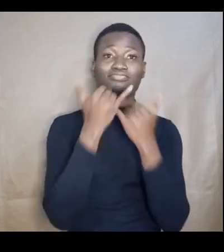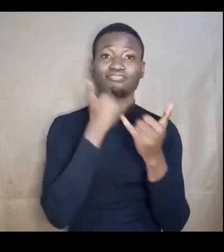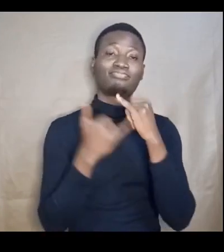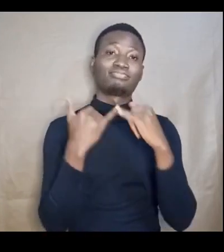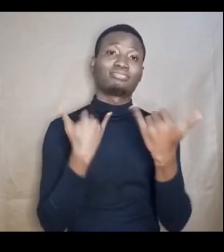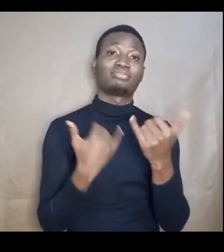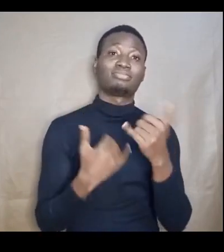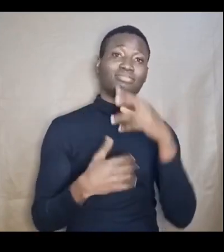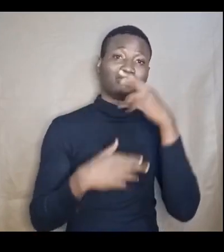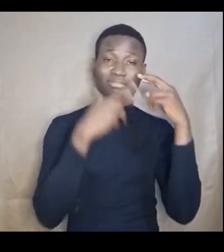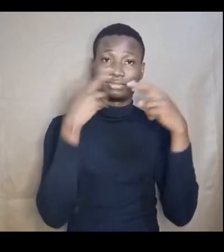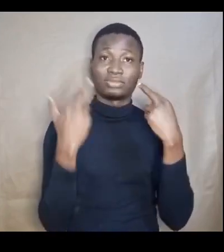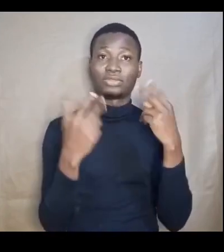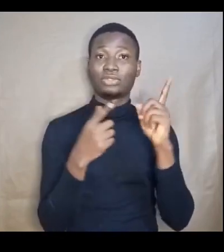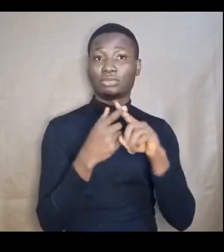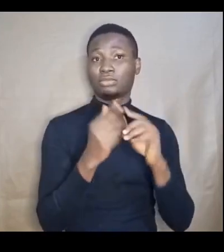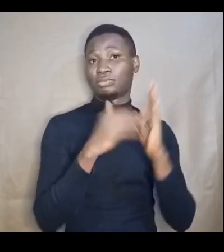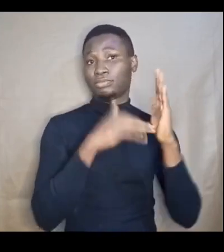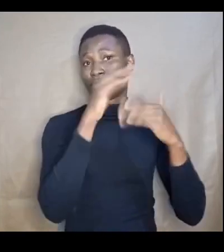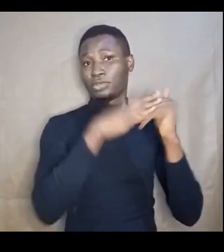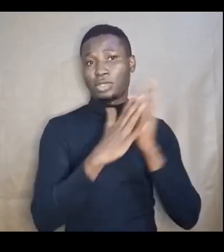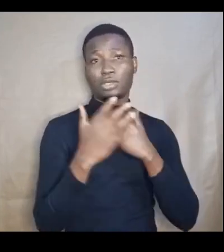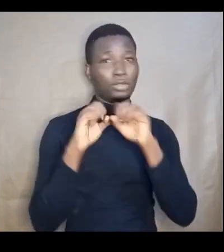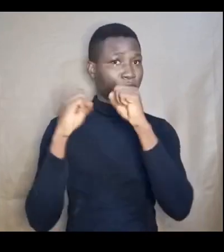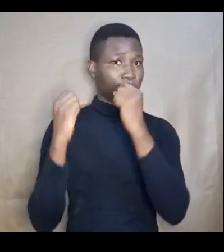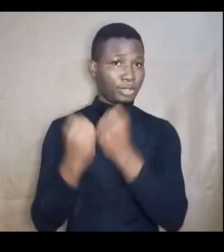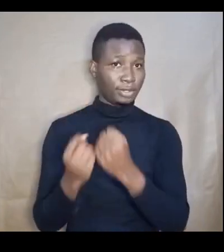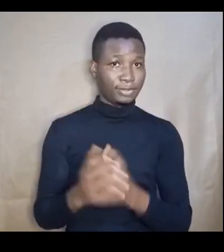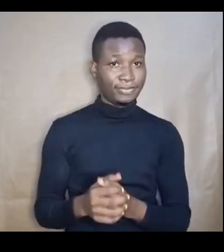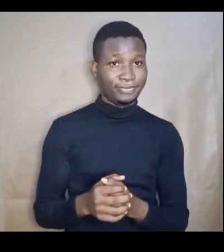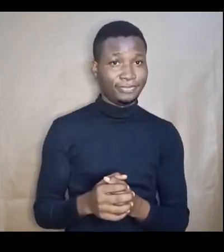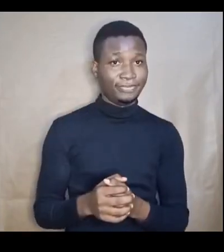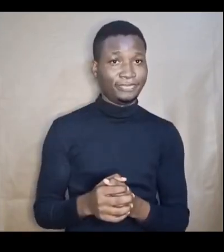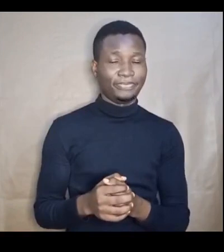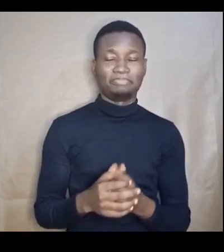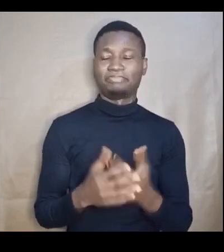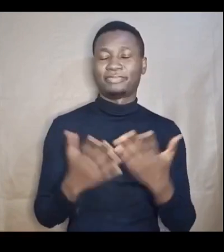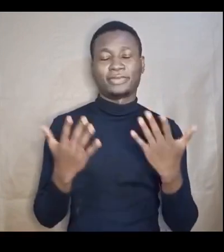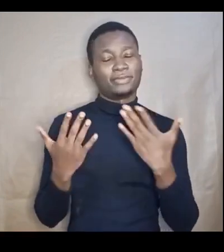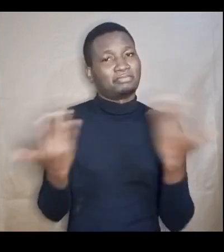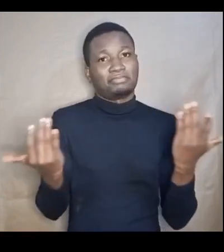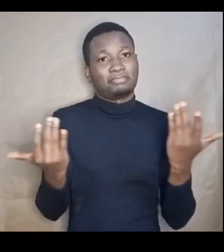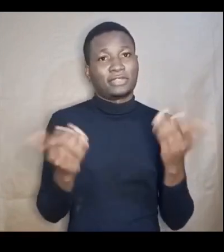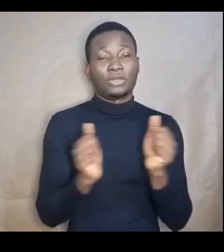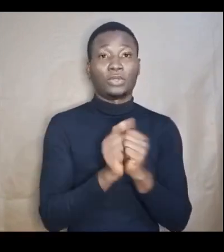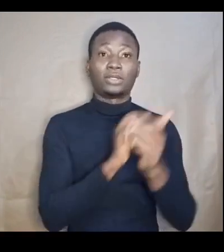foundation of society. And without it, nothing else will happen. And God